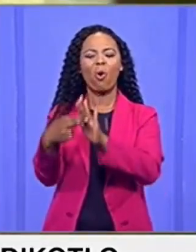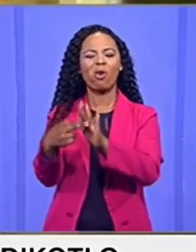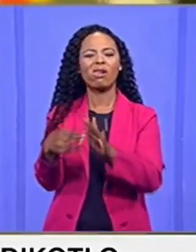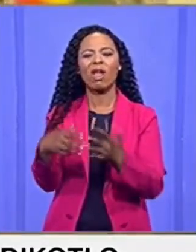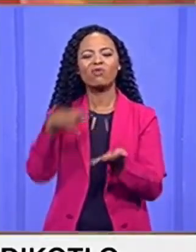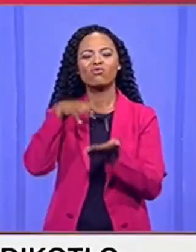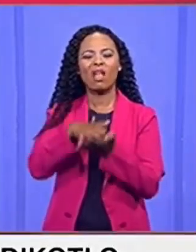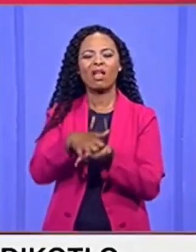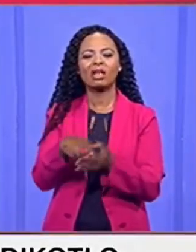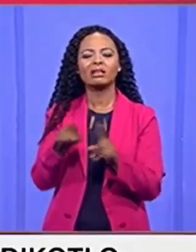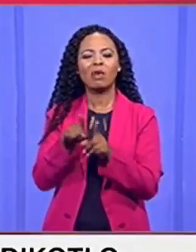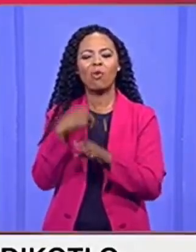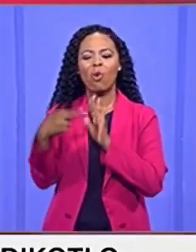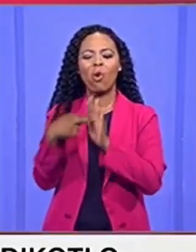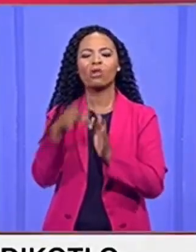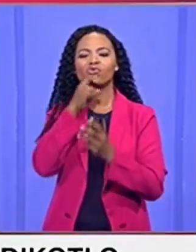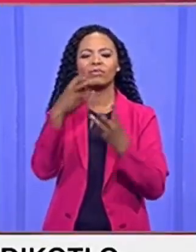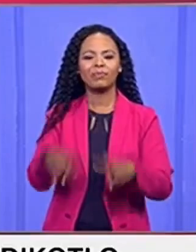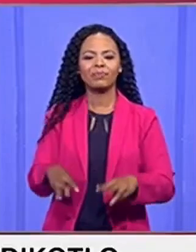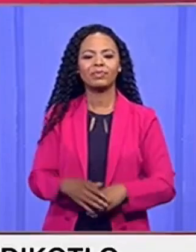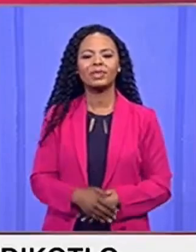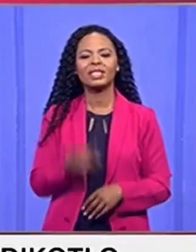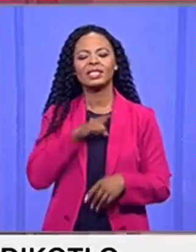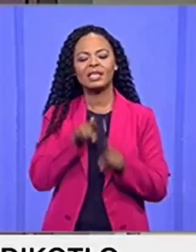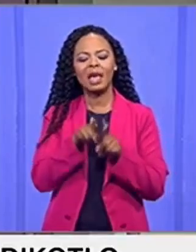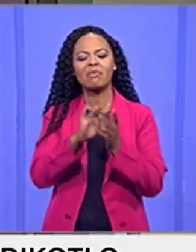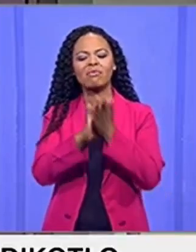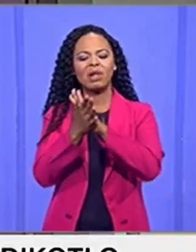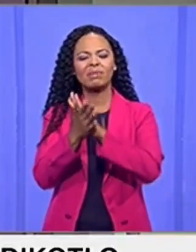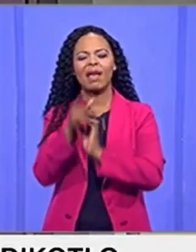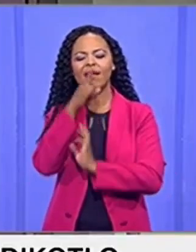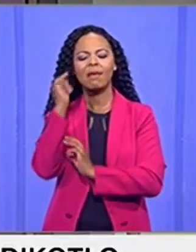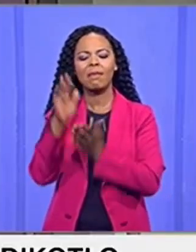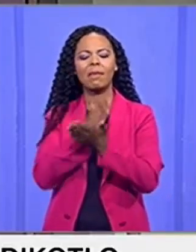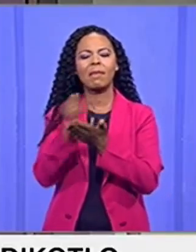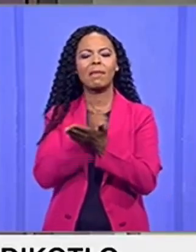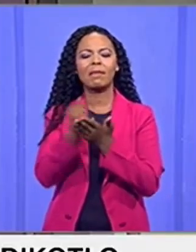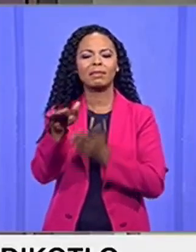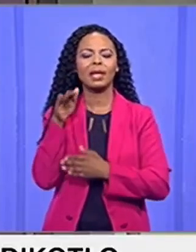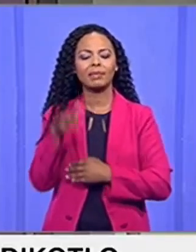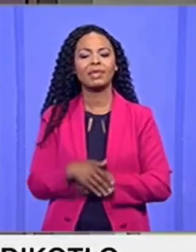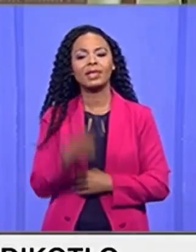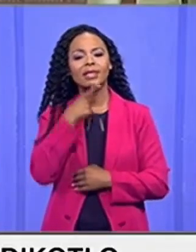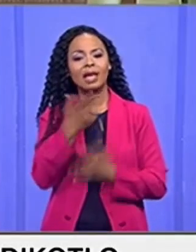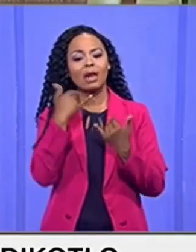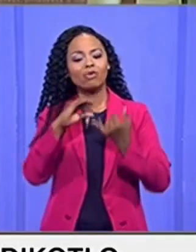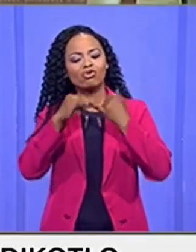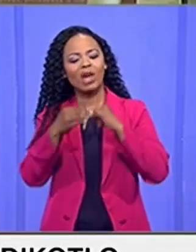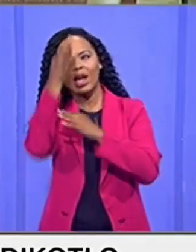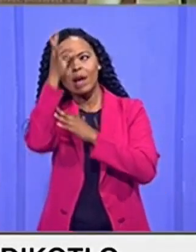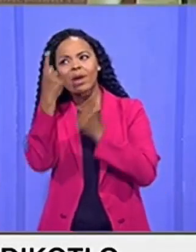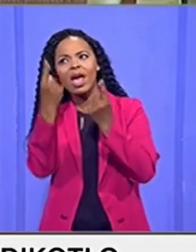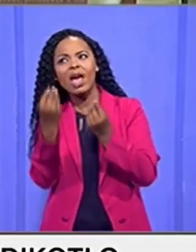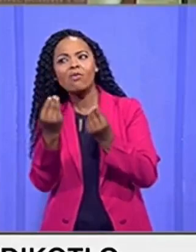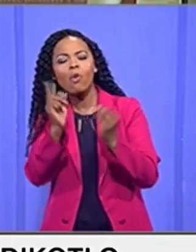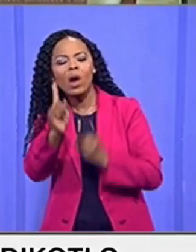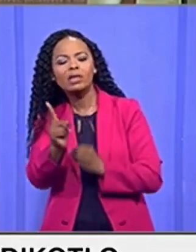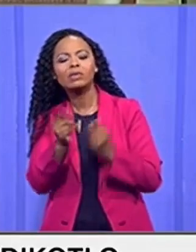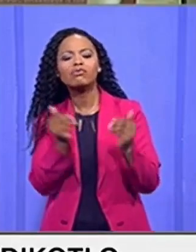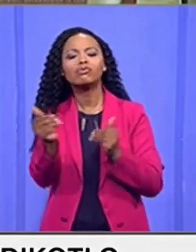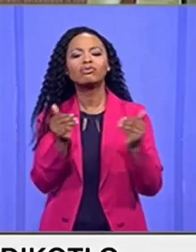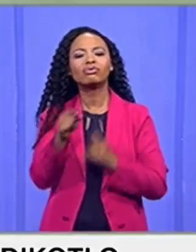senya leina la yone. Khabagare ba tlhomamisitse fa puso e leka ka se nang naso go tokafatsa maemo a Post Bank le